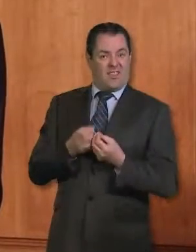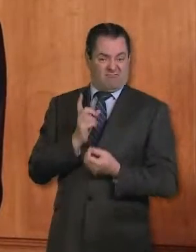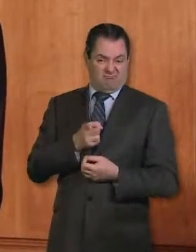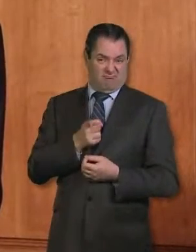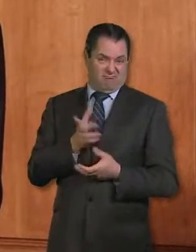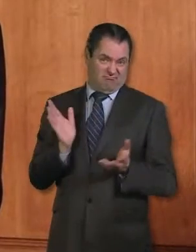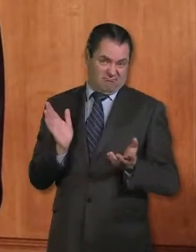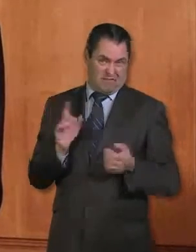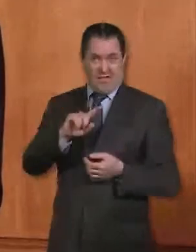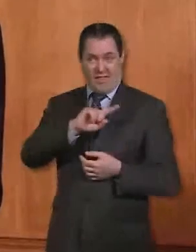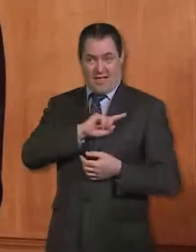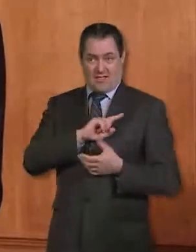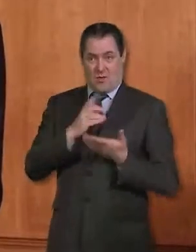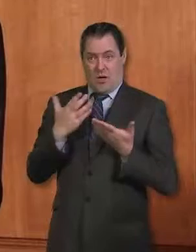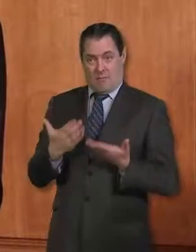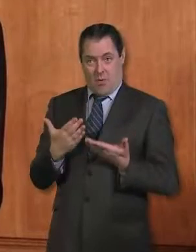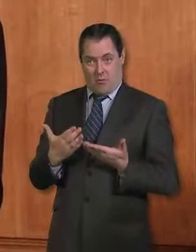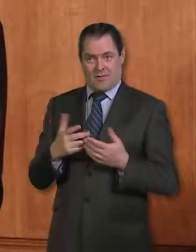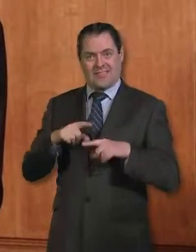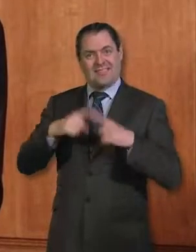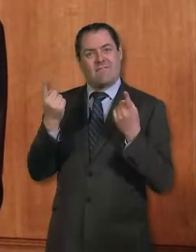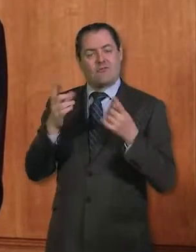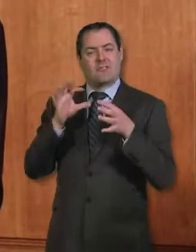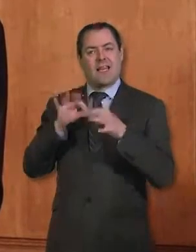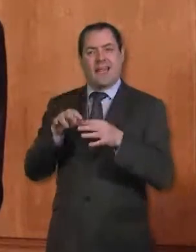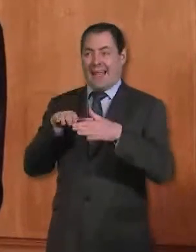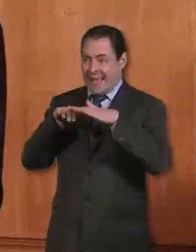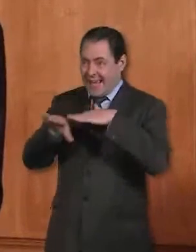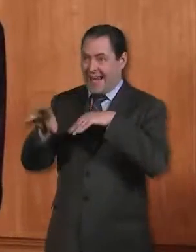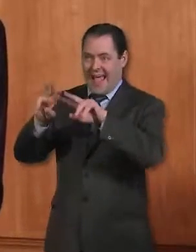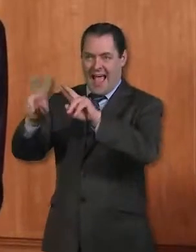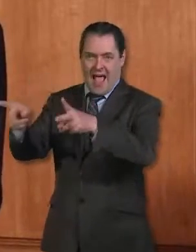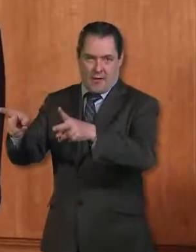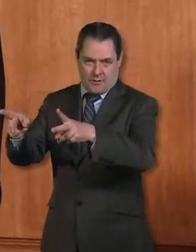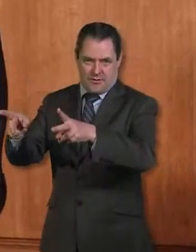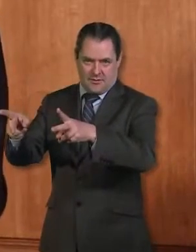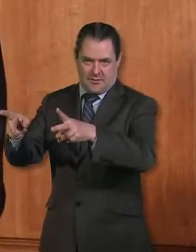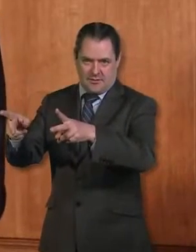different for meeting people in households compared to other places. But